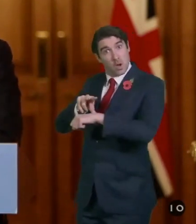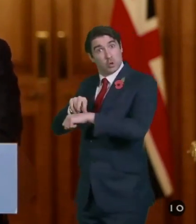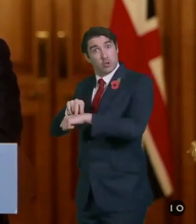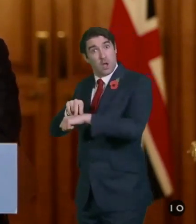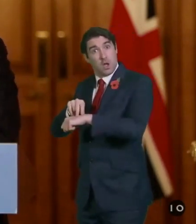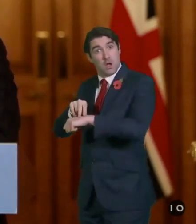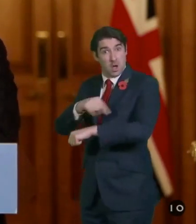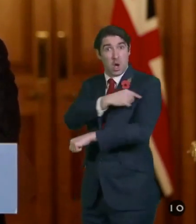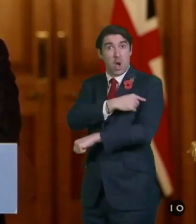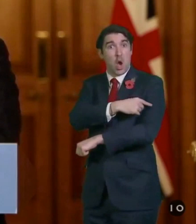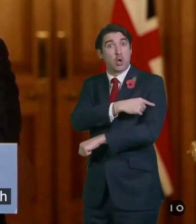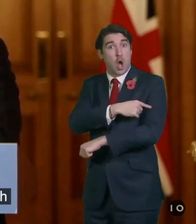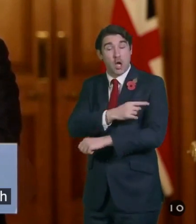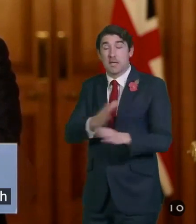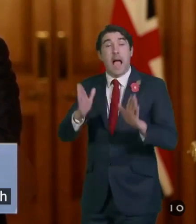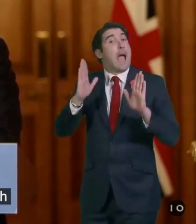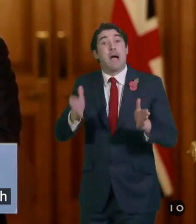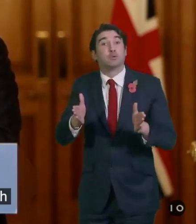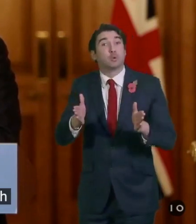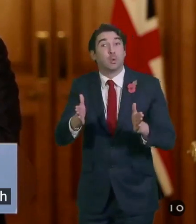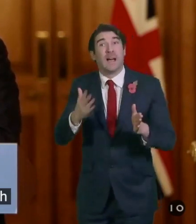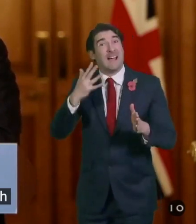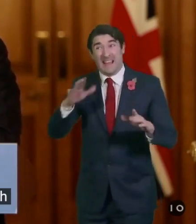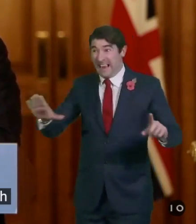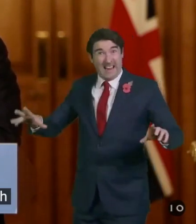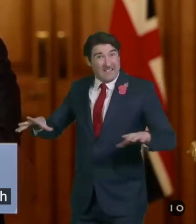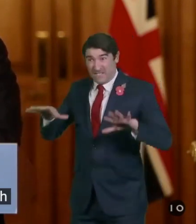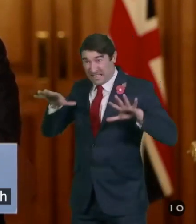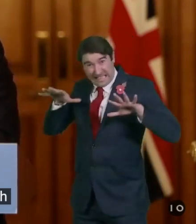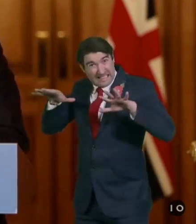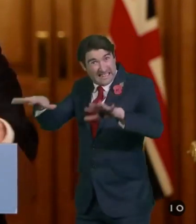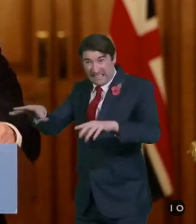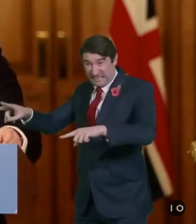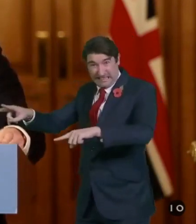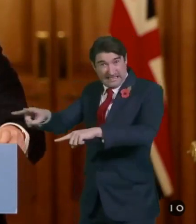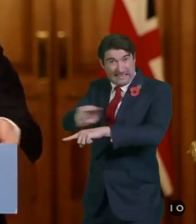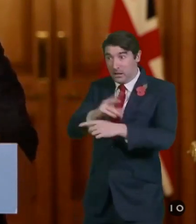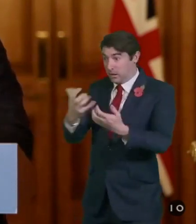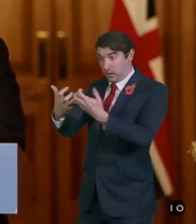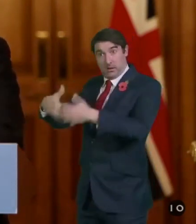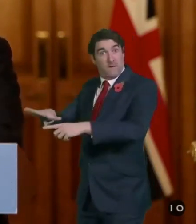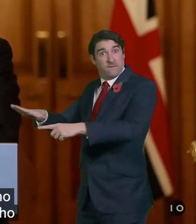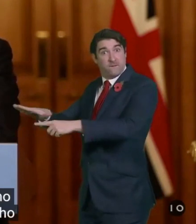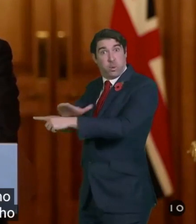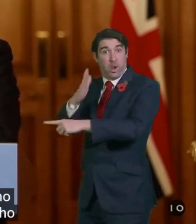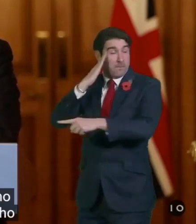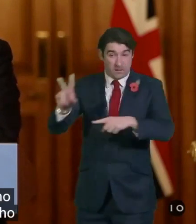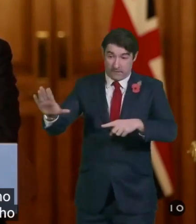to treat, who would get oxygen and who wouldn't, who would live and who would